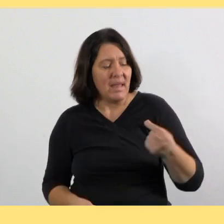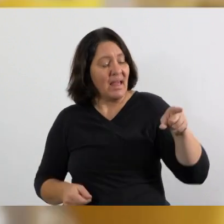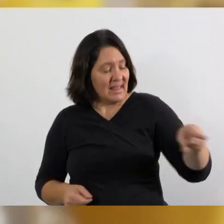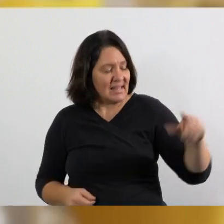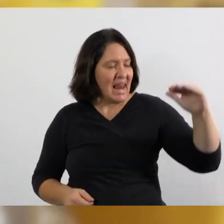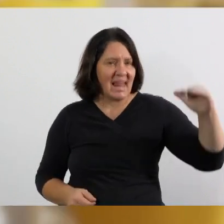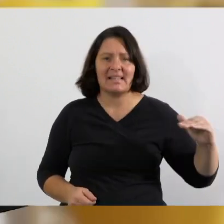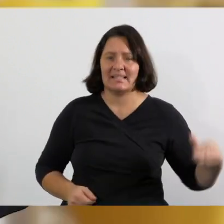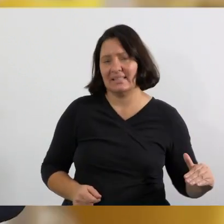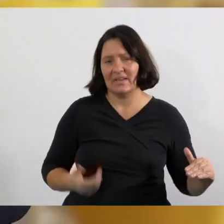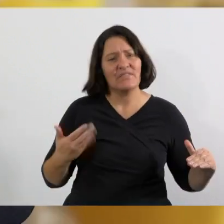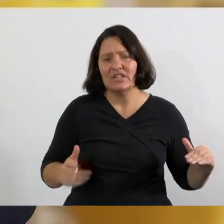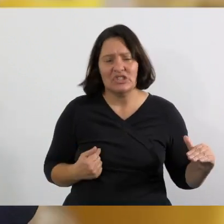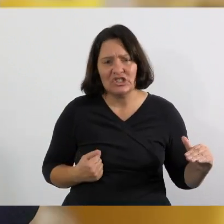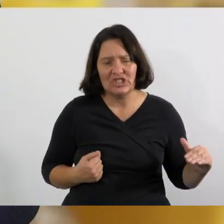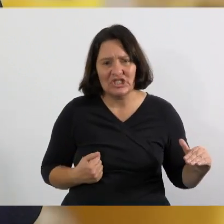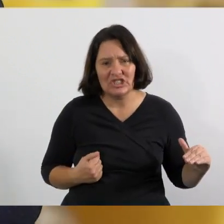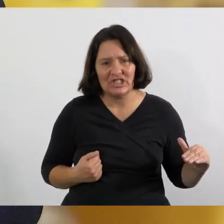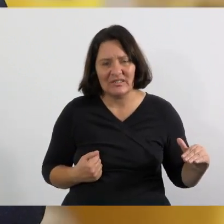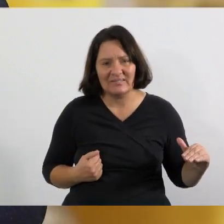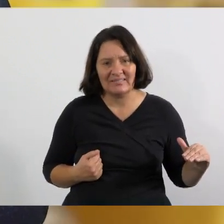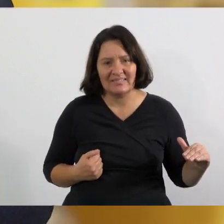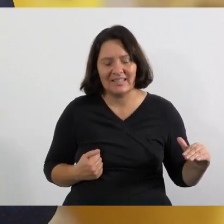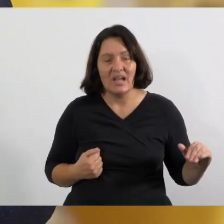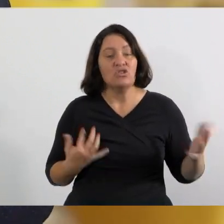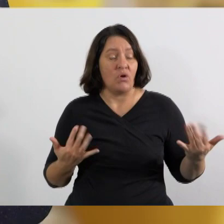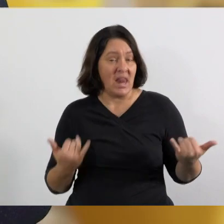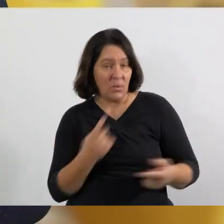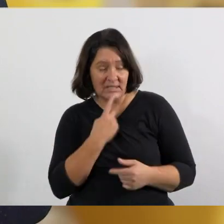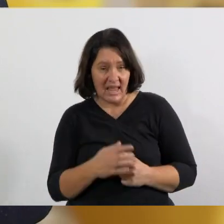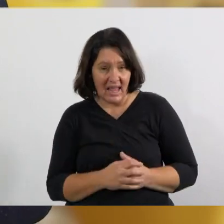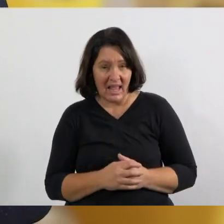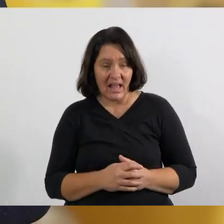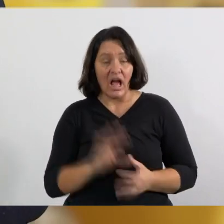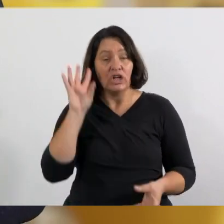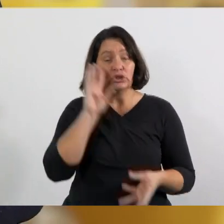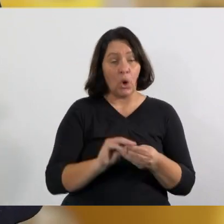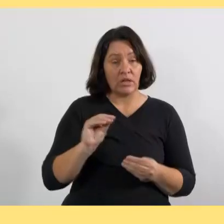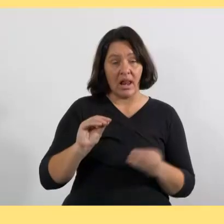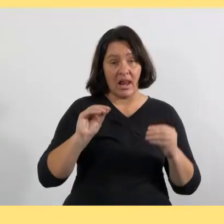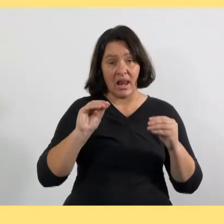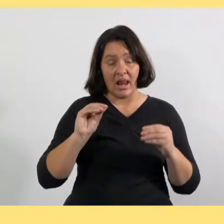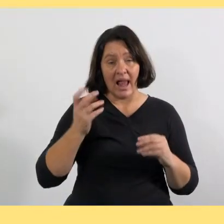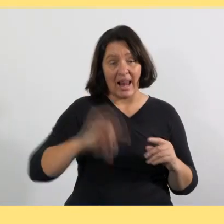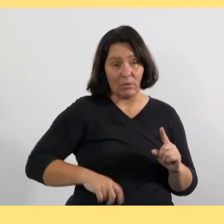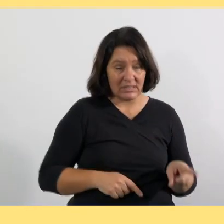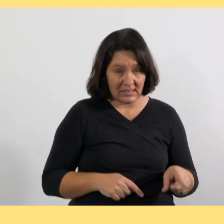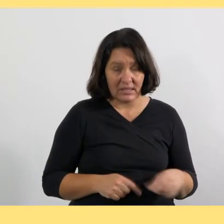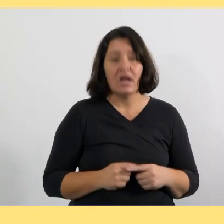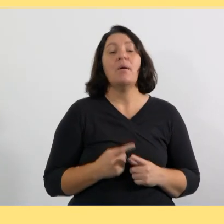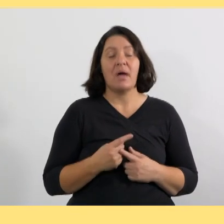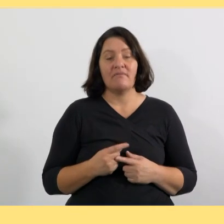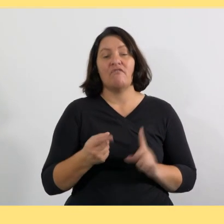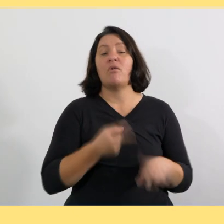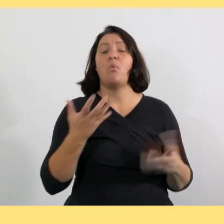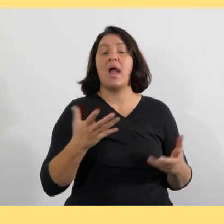have spoken to them concerning an allowance. So I'll then say total allowances, I'm getting this amount